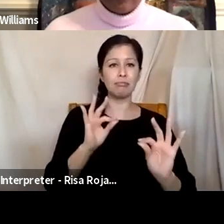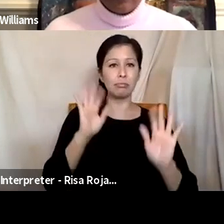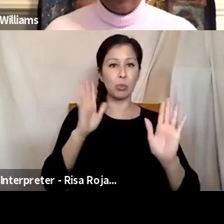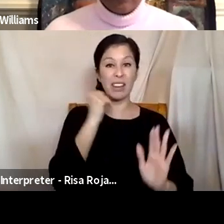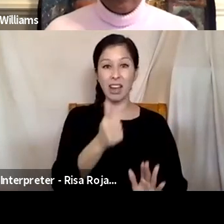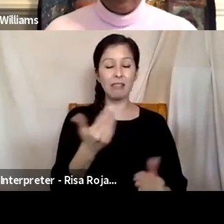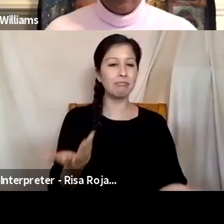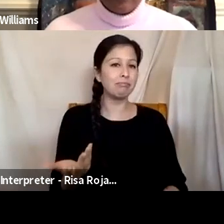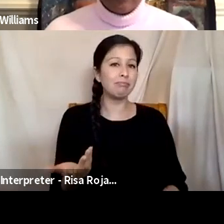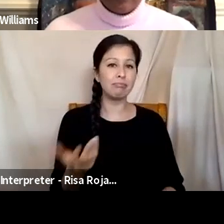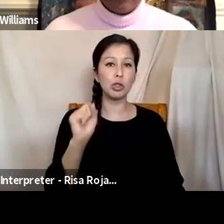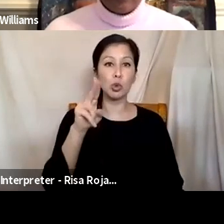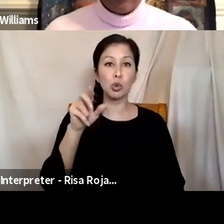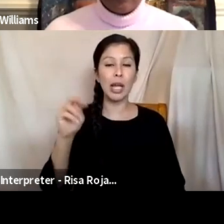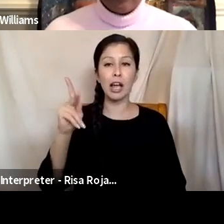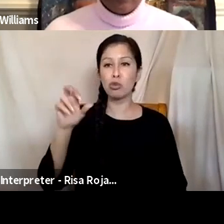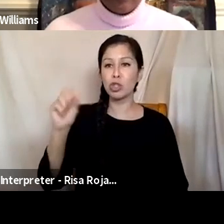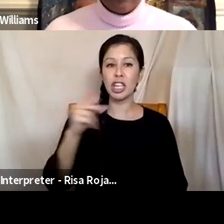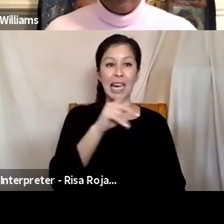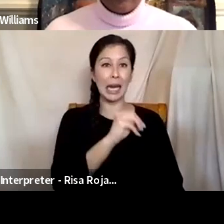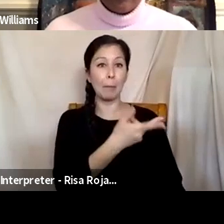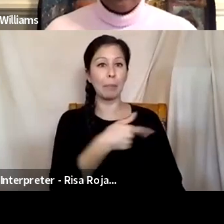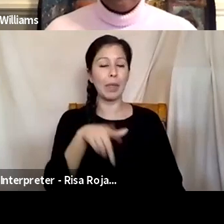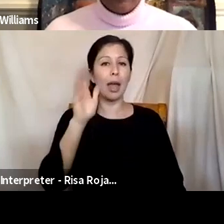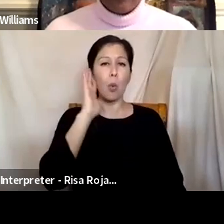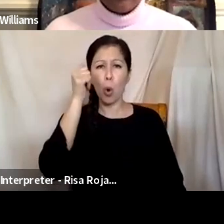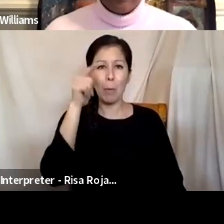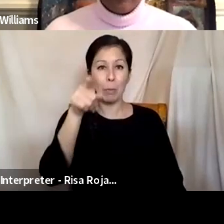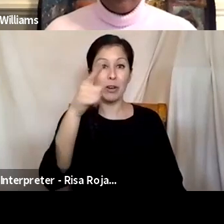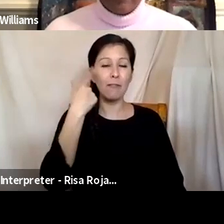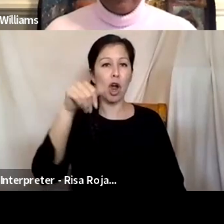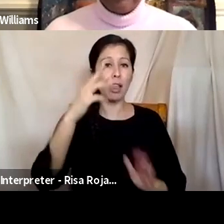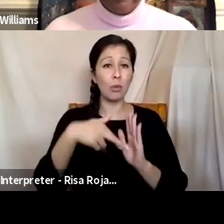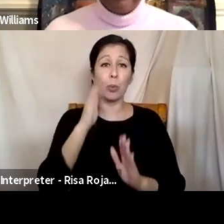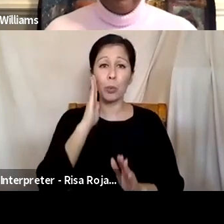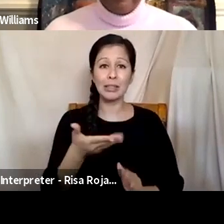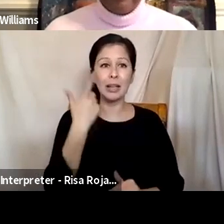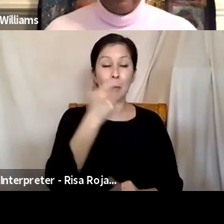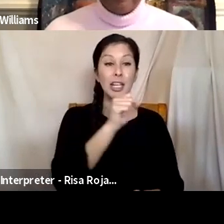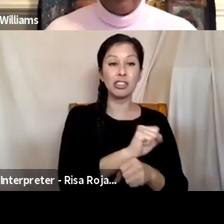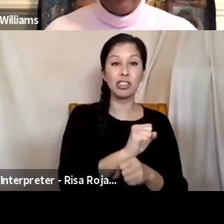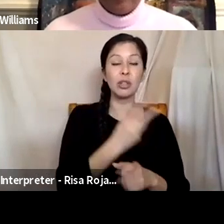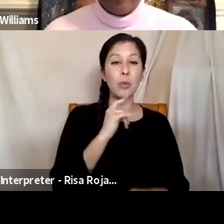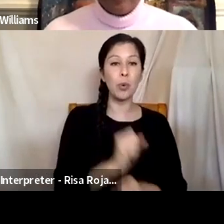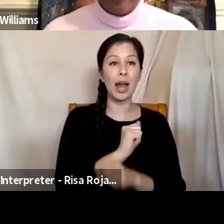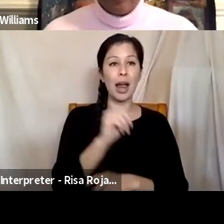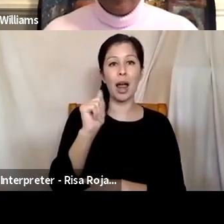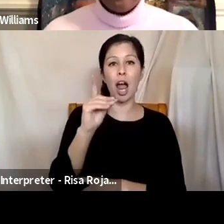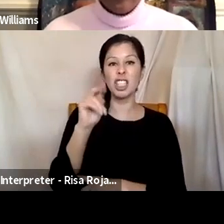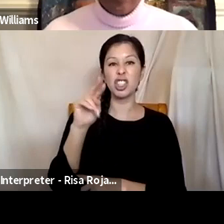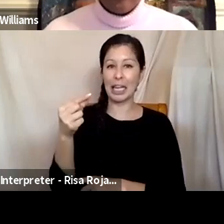don't, Suzanne, Krisha, Kim, they will remember you for something else. Right, because the job is actually the